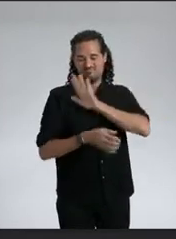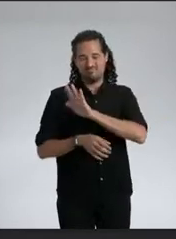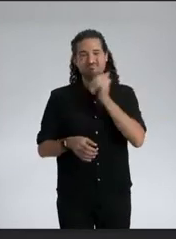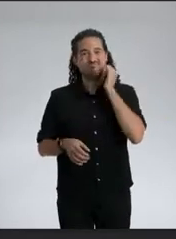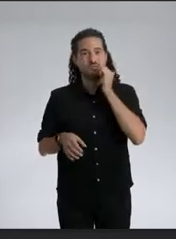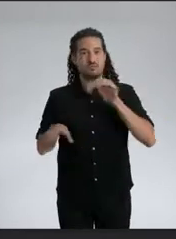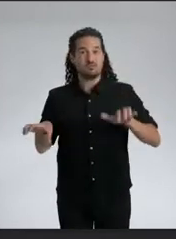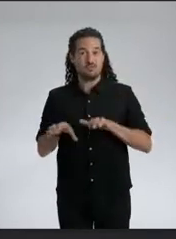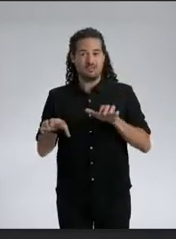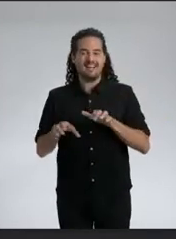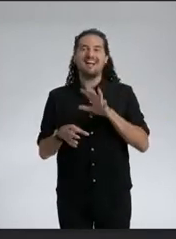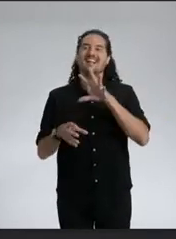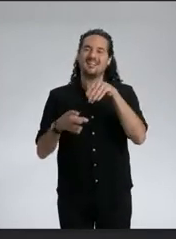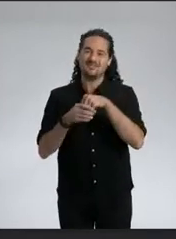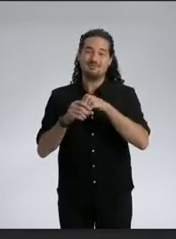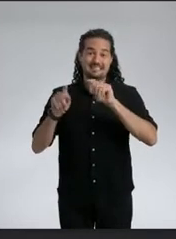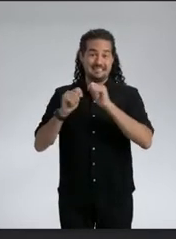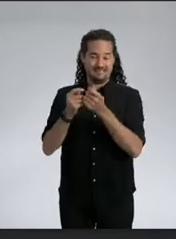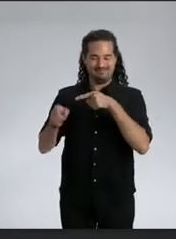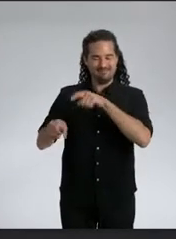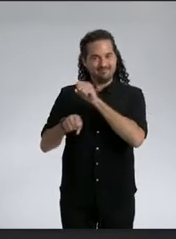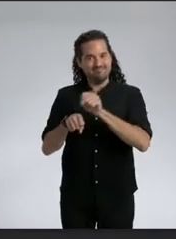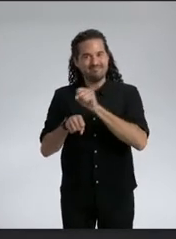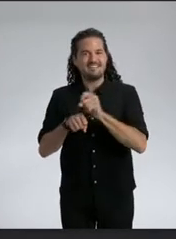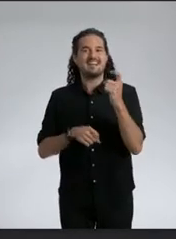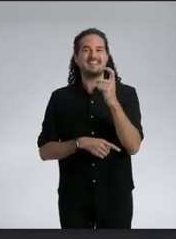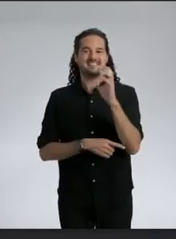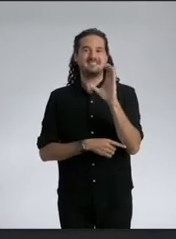behind Xcode itself.